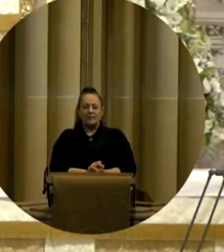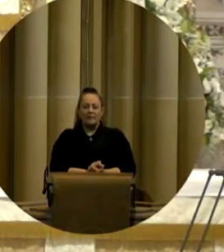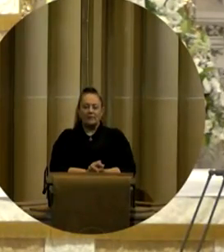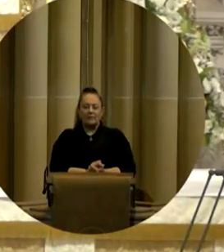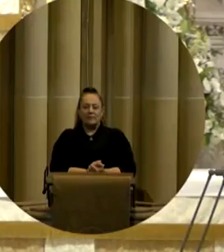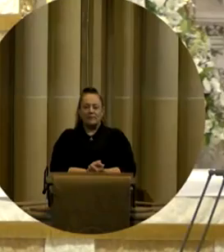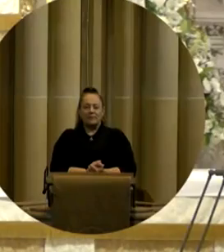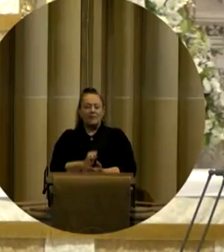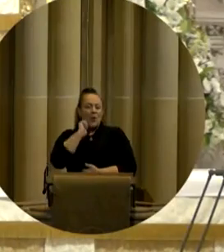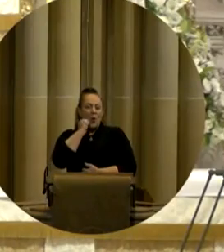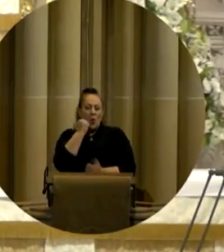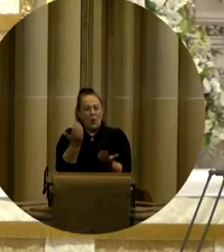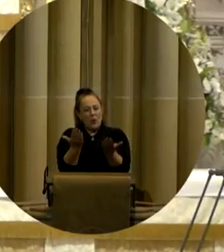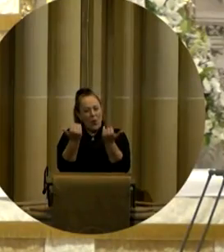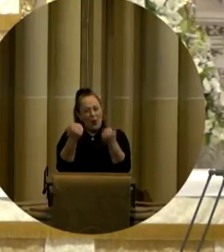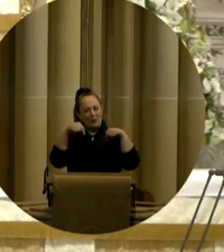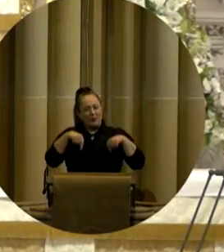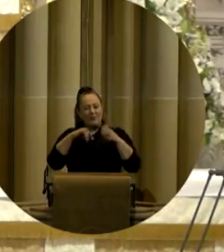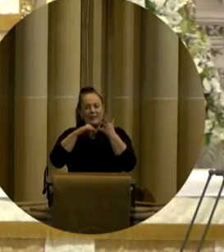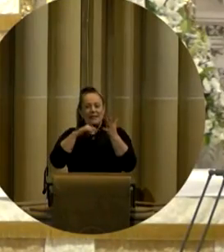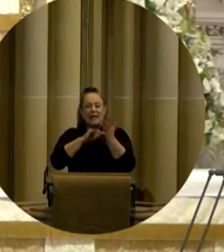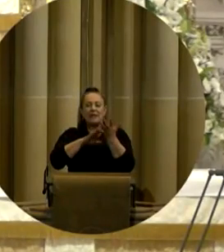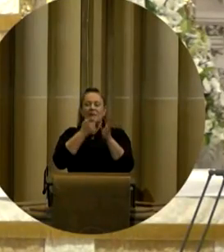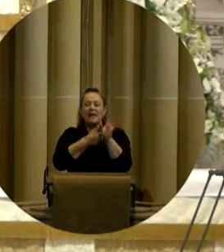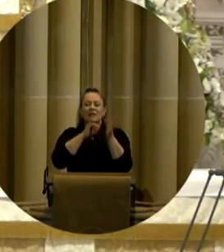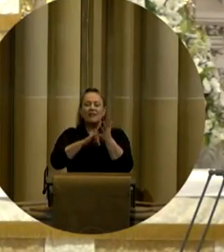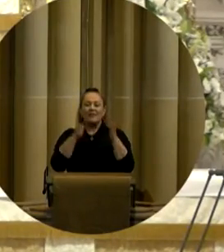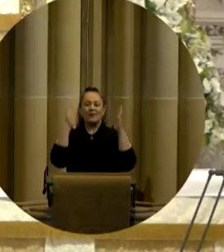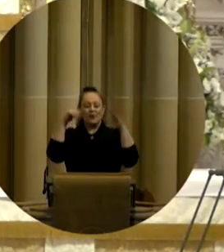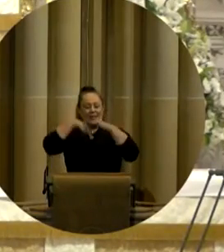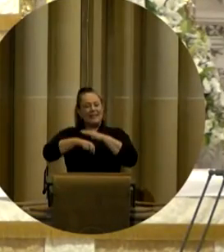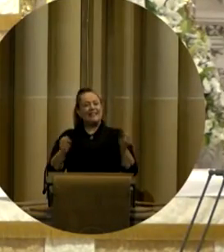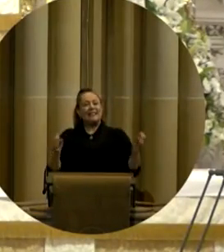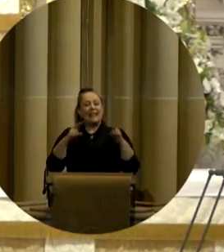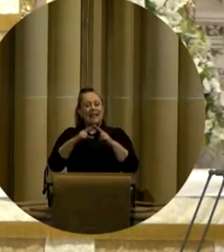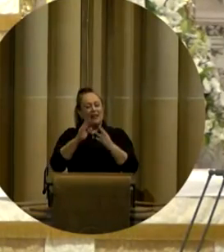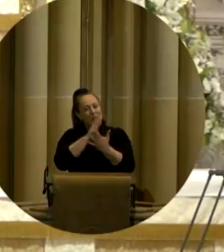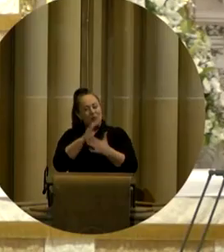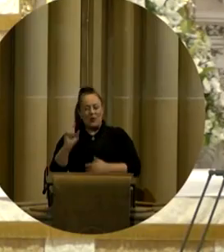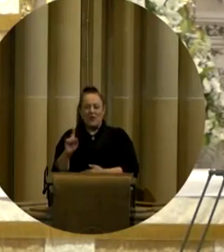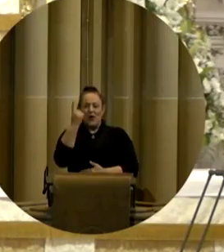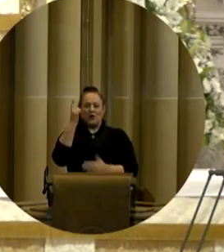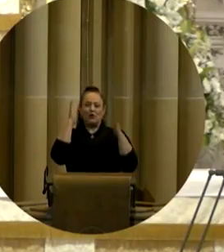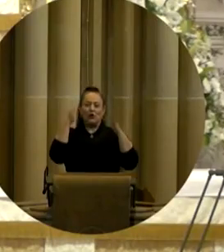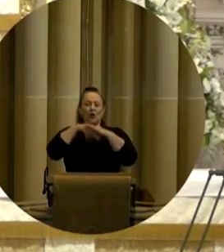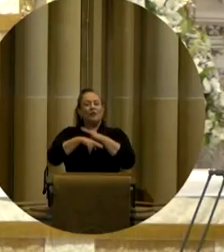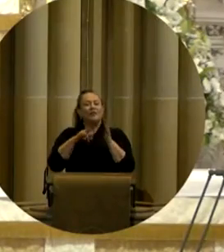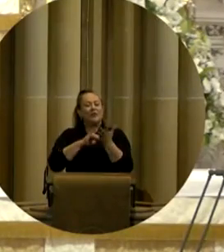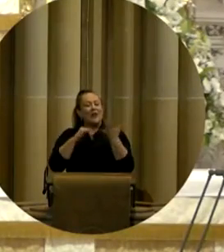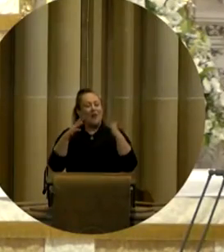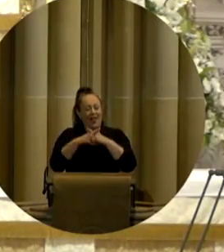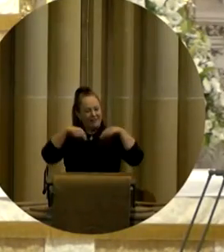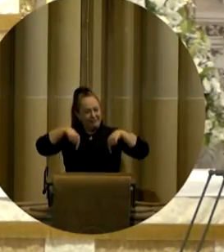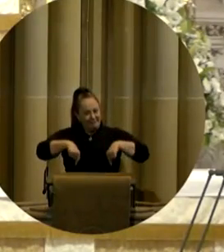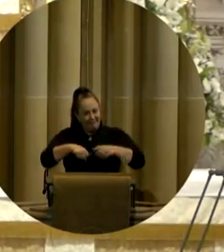A warm welcome to St. Mary's Basilica in Sydney, the Mother Church of Australia, for this Mass